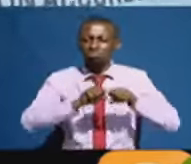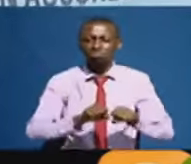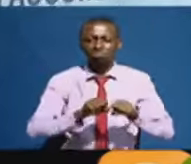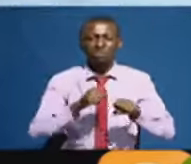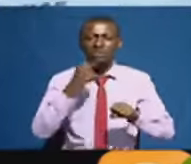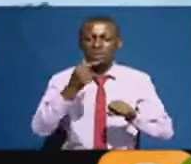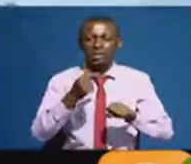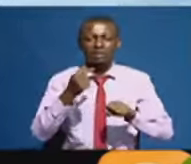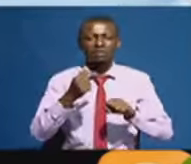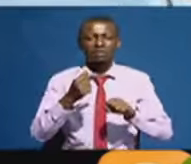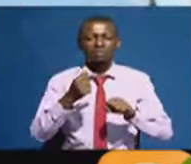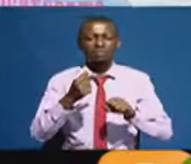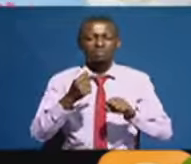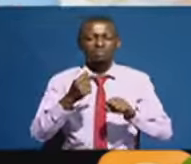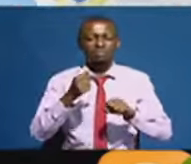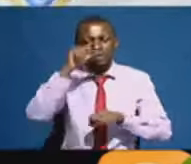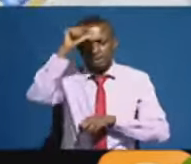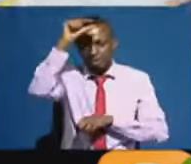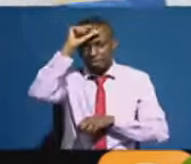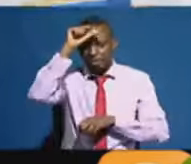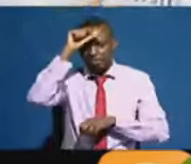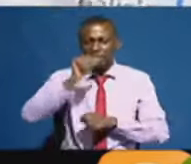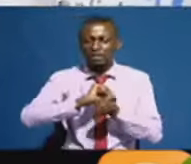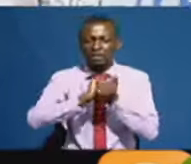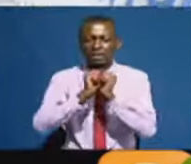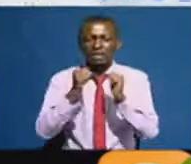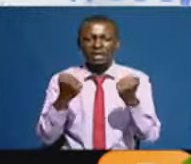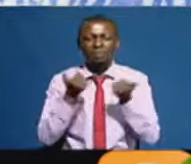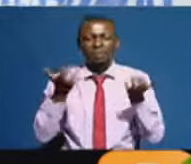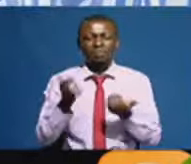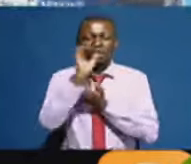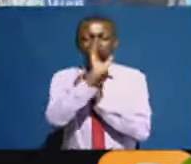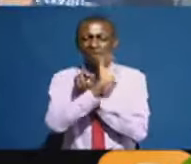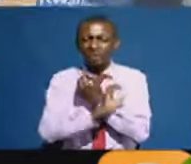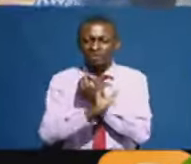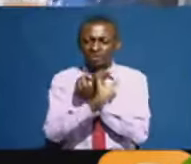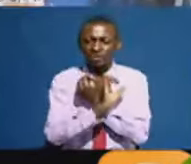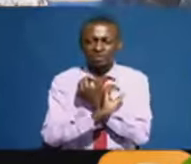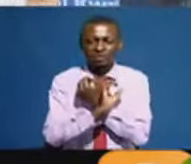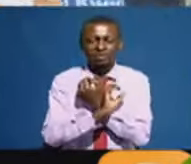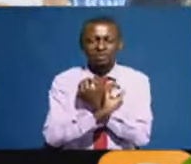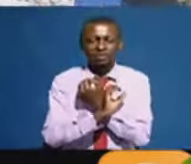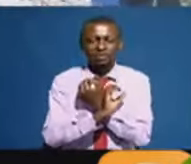had any regime change in this country. I mean, it's the same.